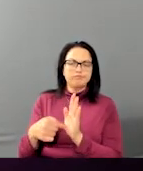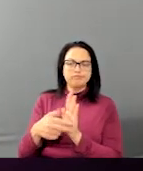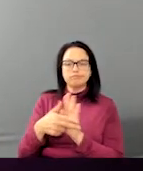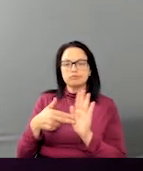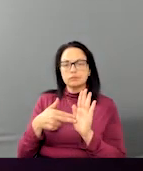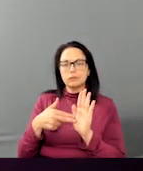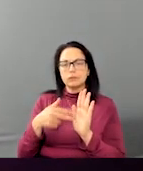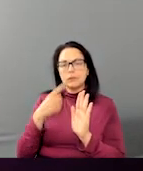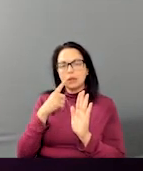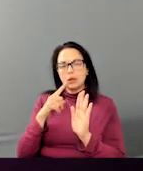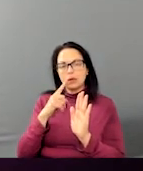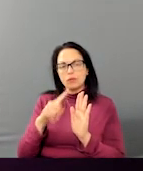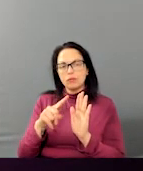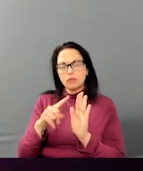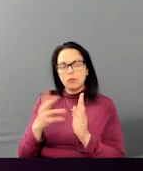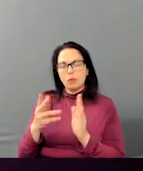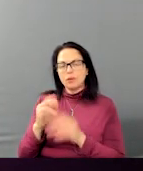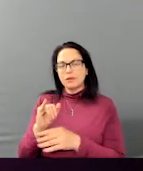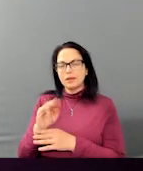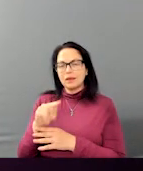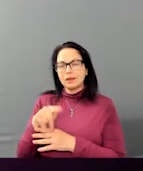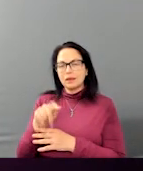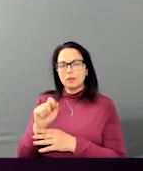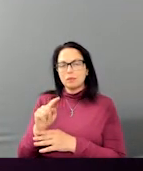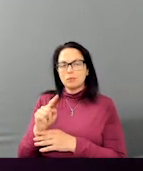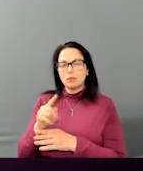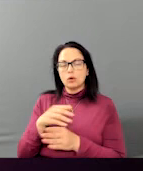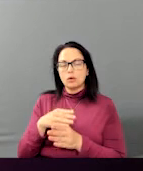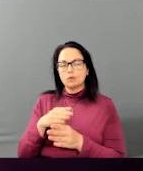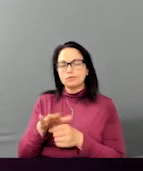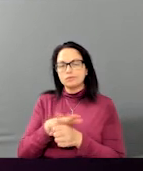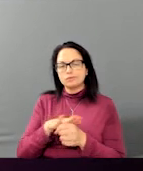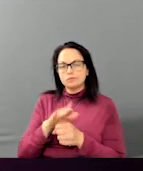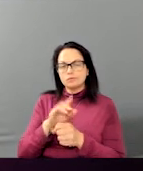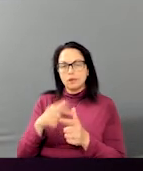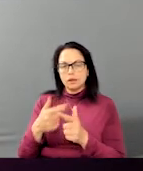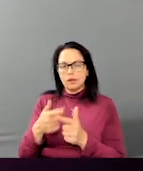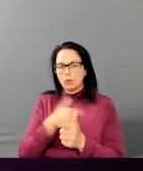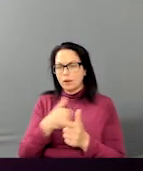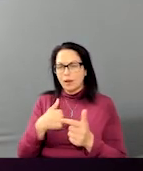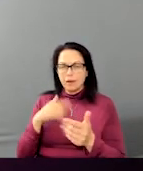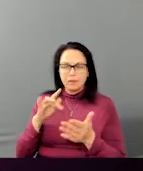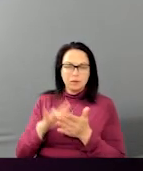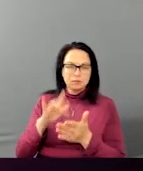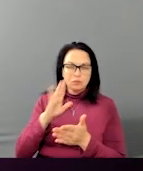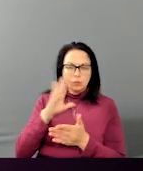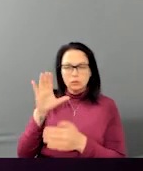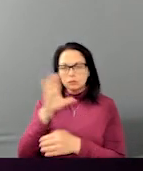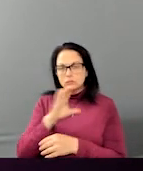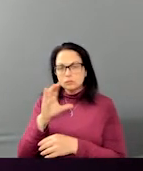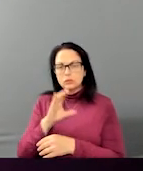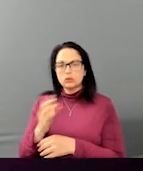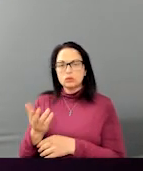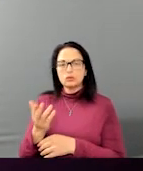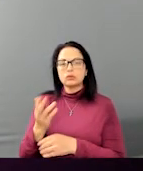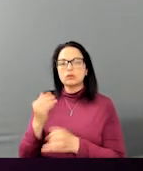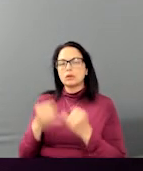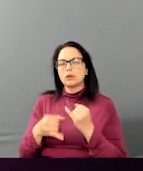for the input field. And then we have a button that you'll click when we search. And then